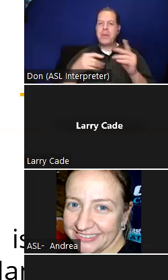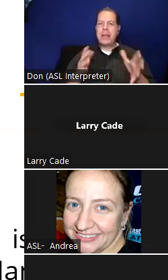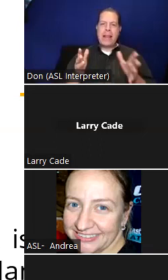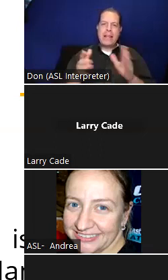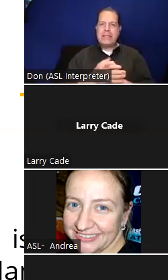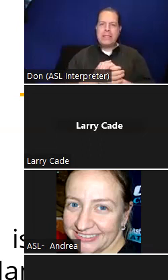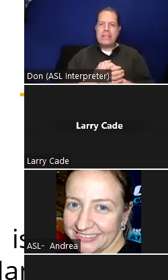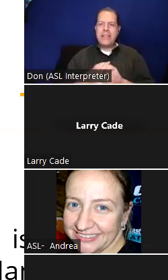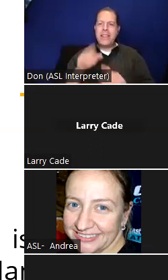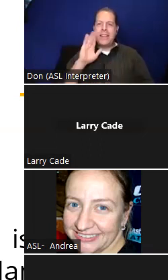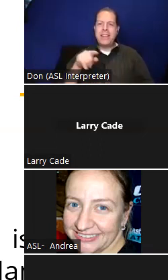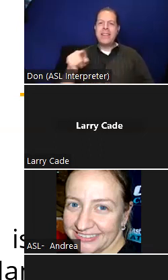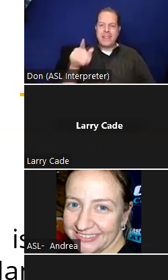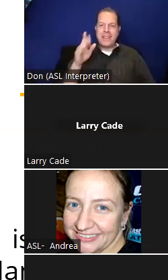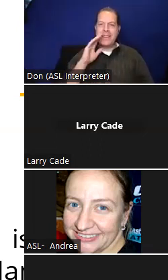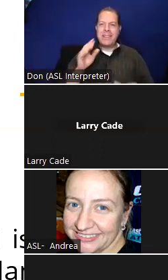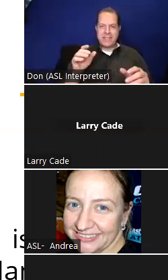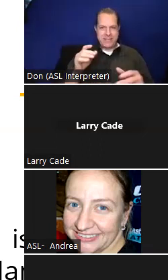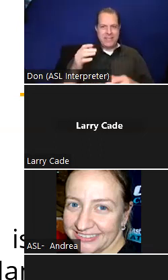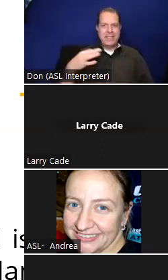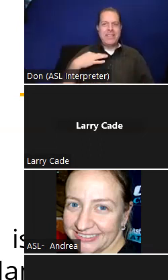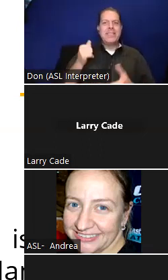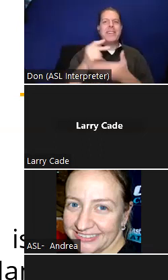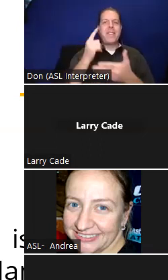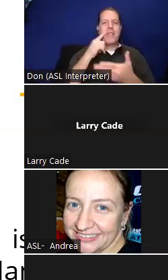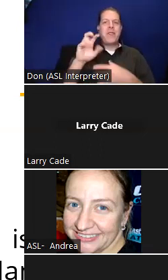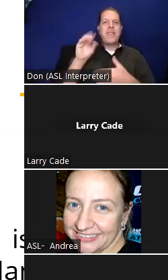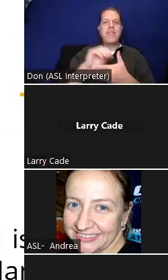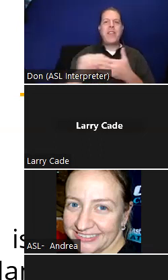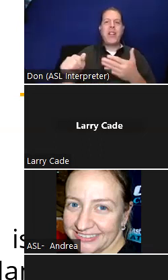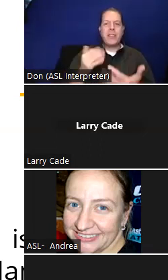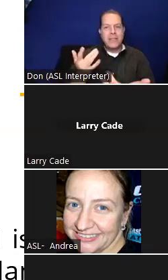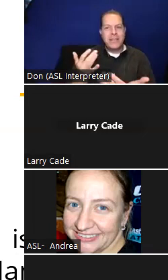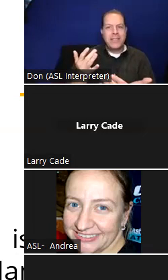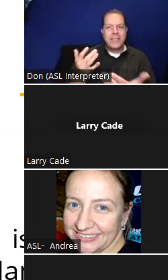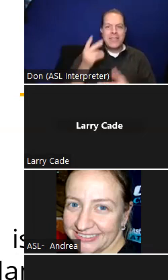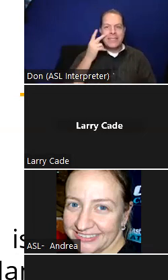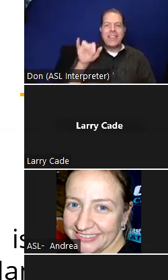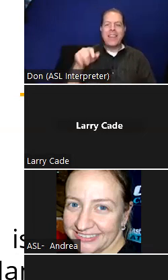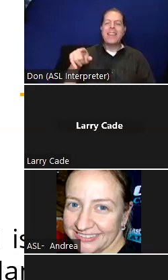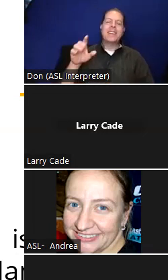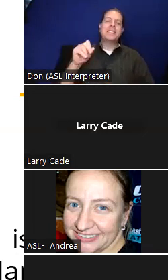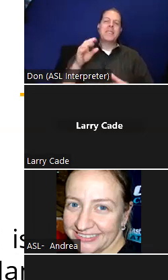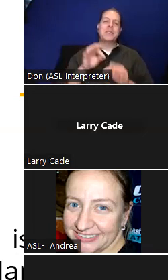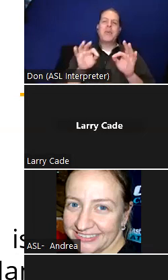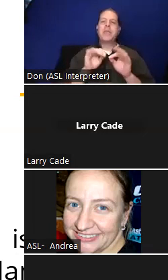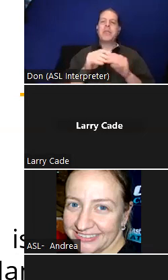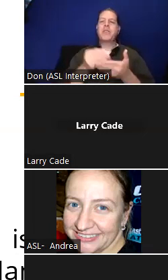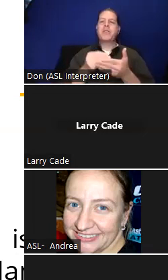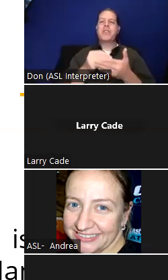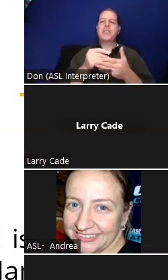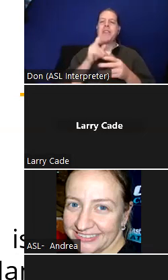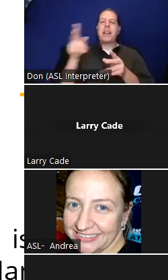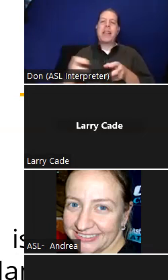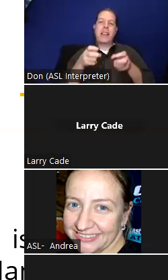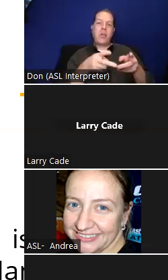Like they know that they're eligible for the 250 and they have not seen it yet. So it's important to note that those funds do not actually get loaded